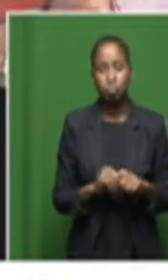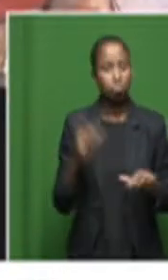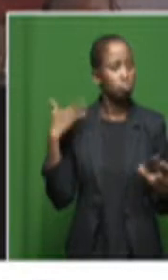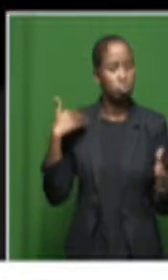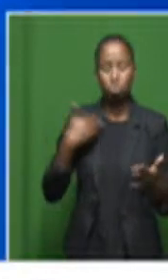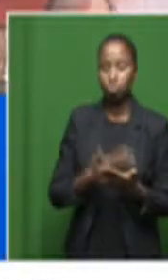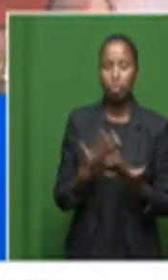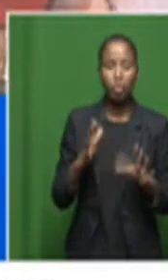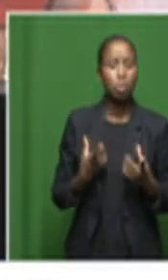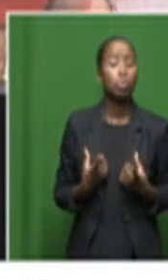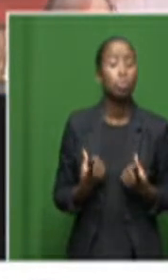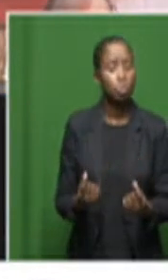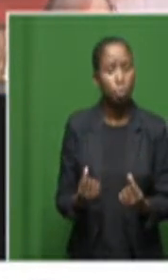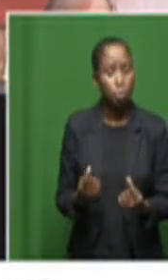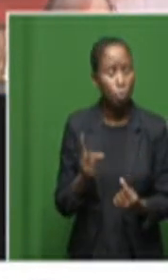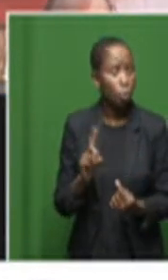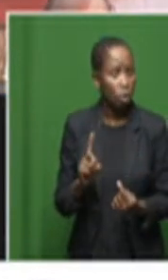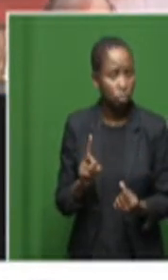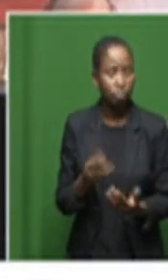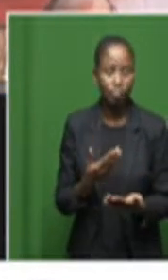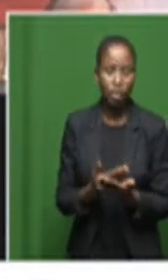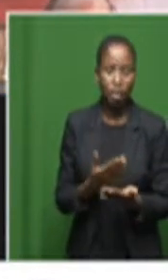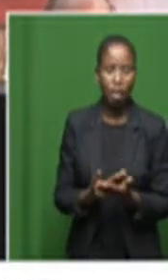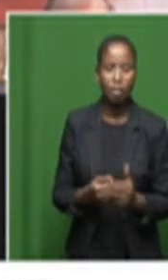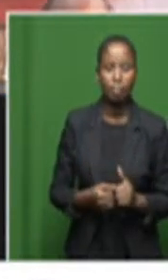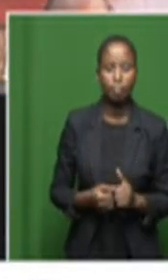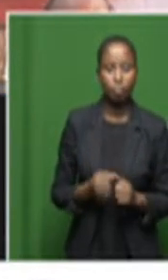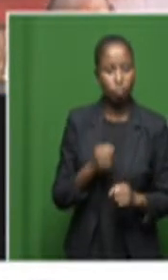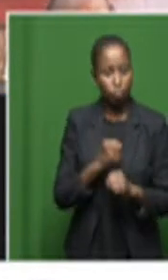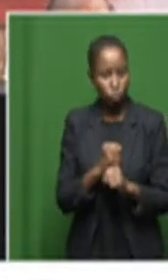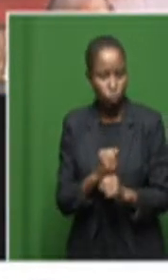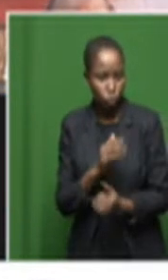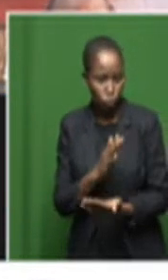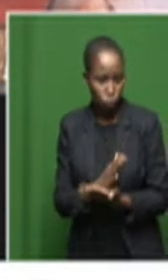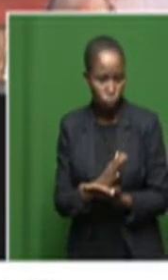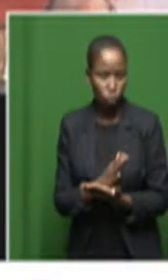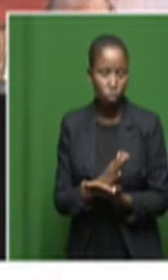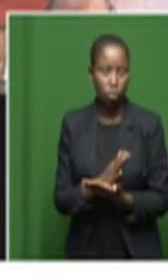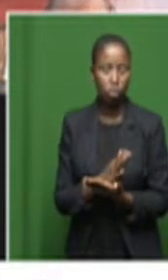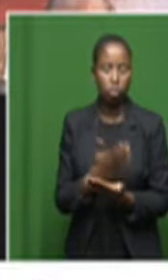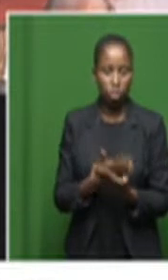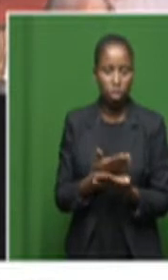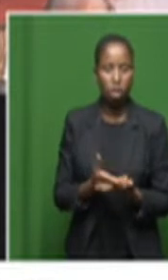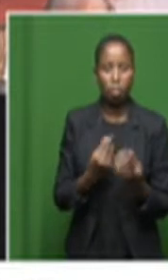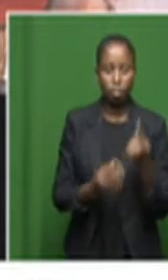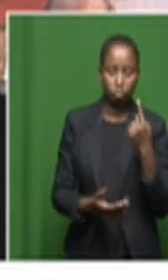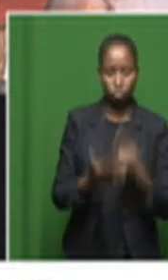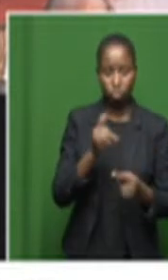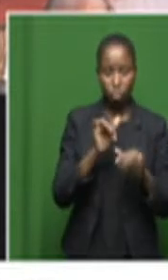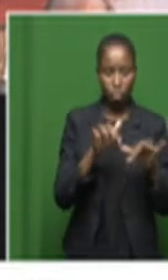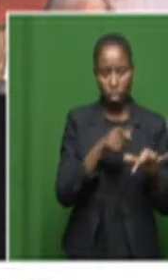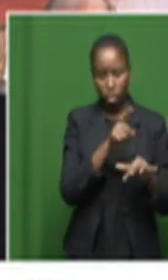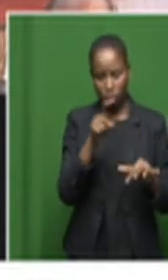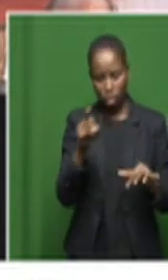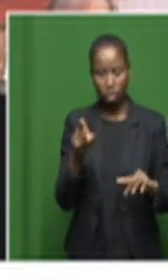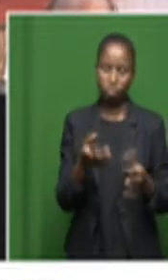far in order to ensure that we reach our people.